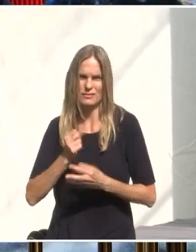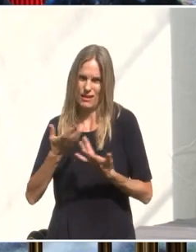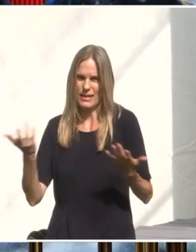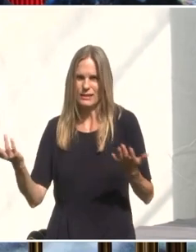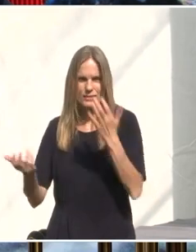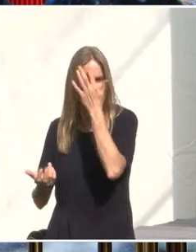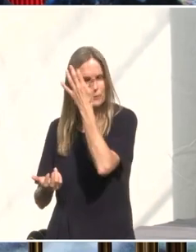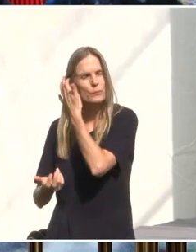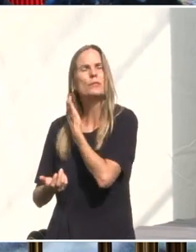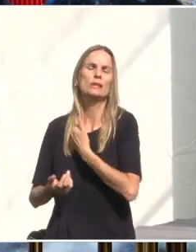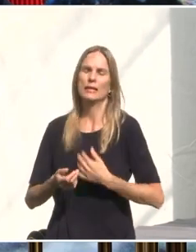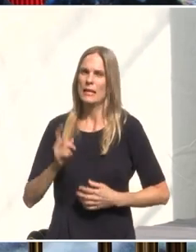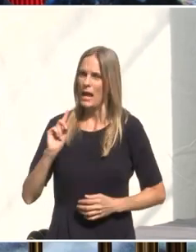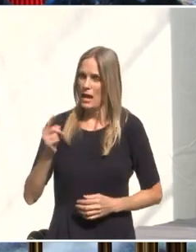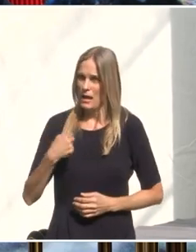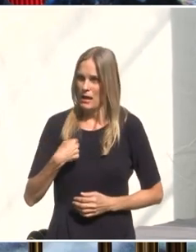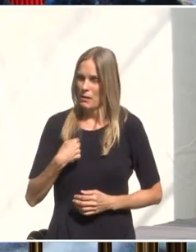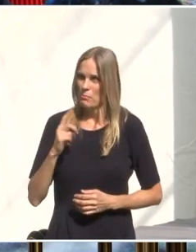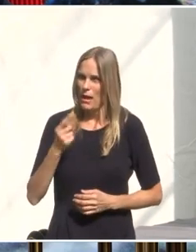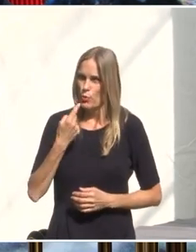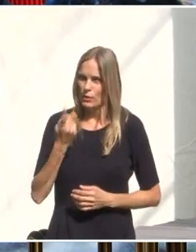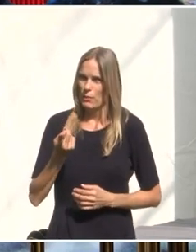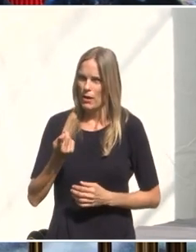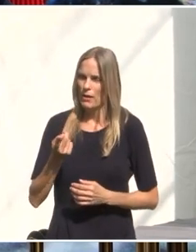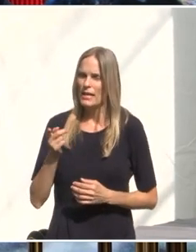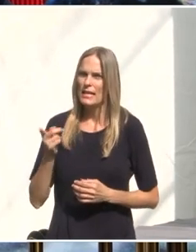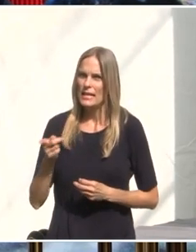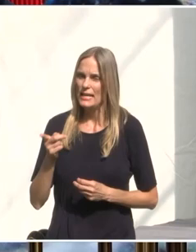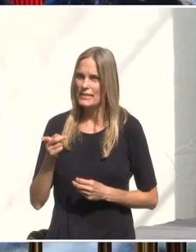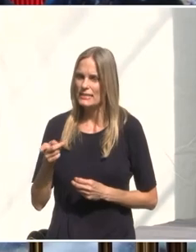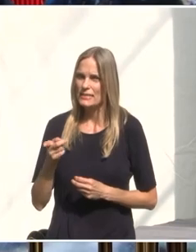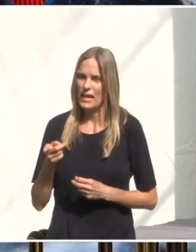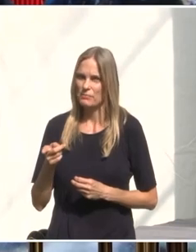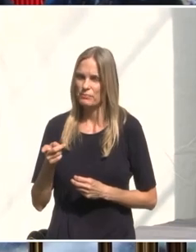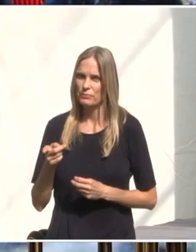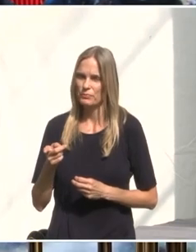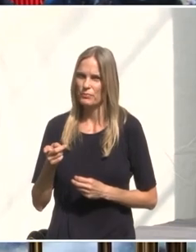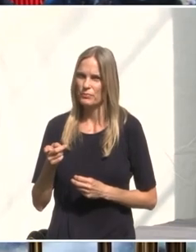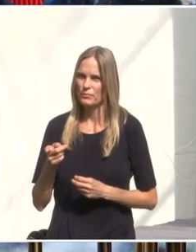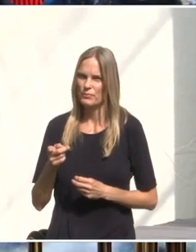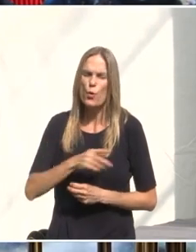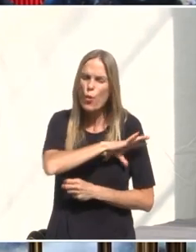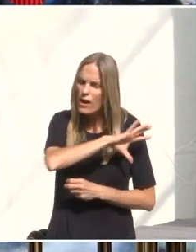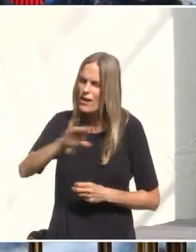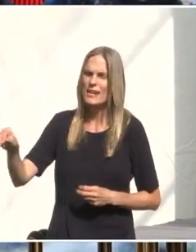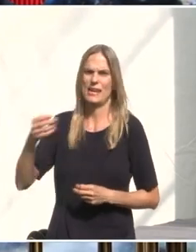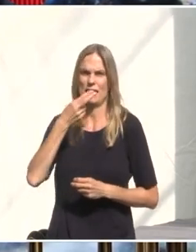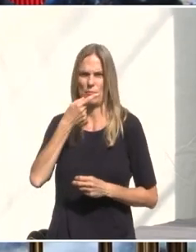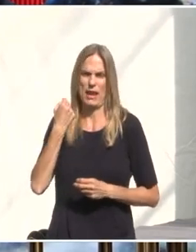I must point out that this is not all men. Some men